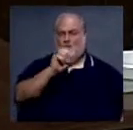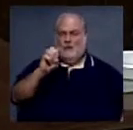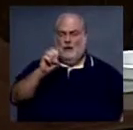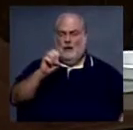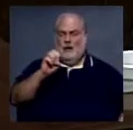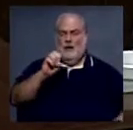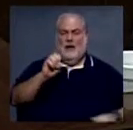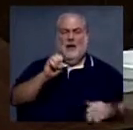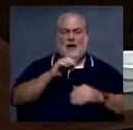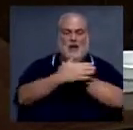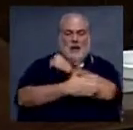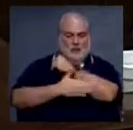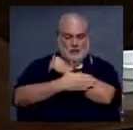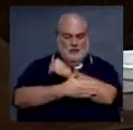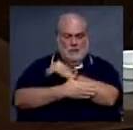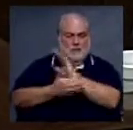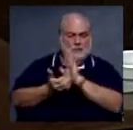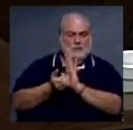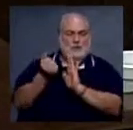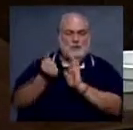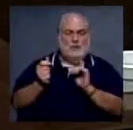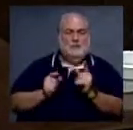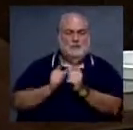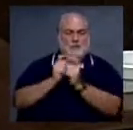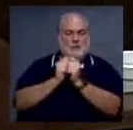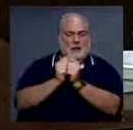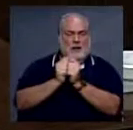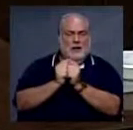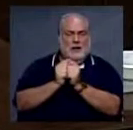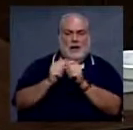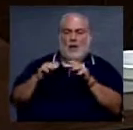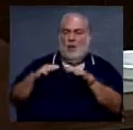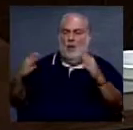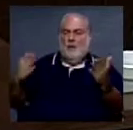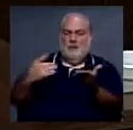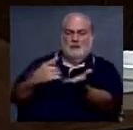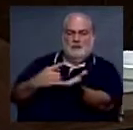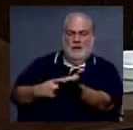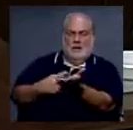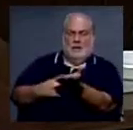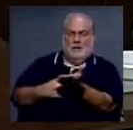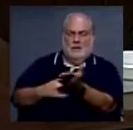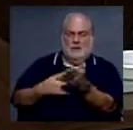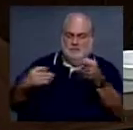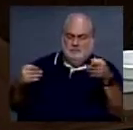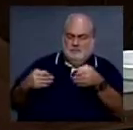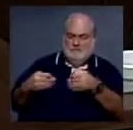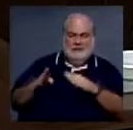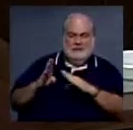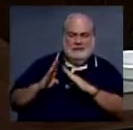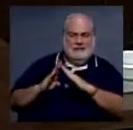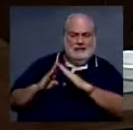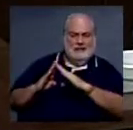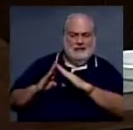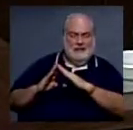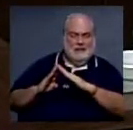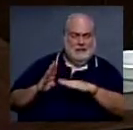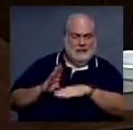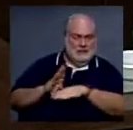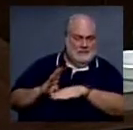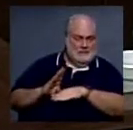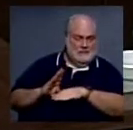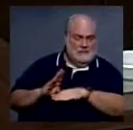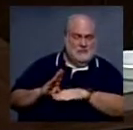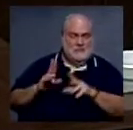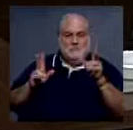opportunity to meet together in free discussion to discuss the city's business and to listen to the people and their concerns. We